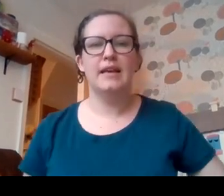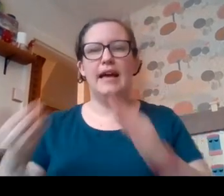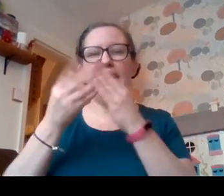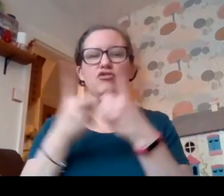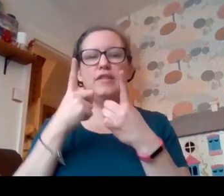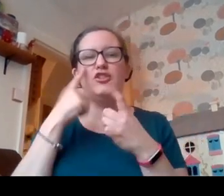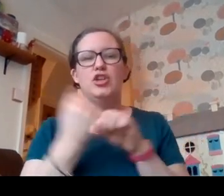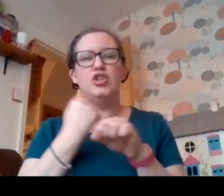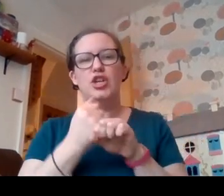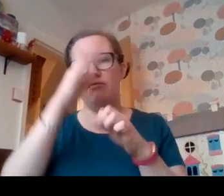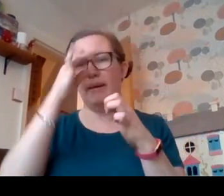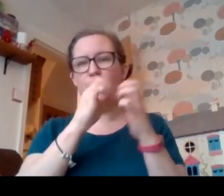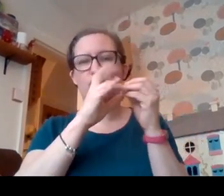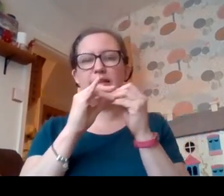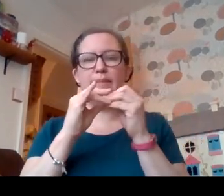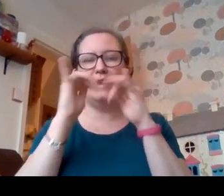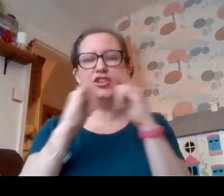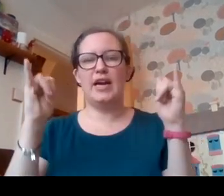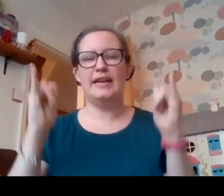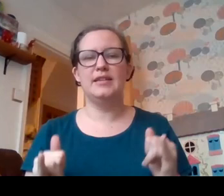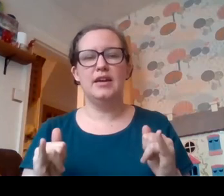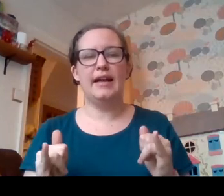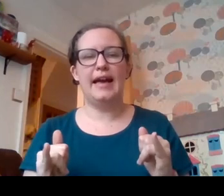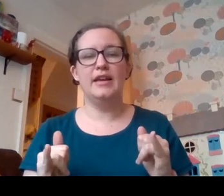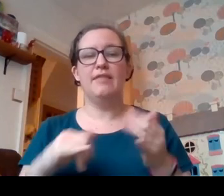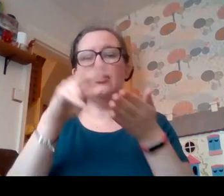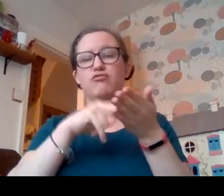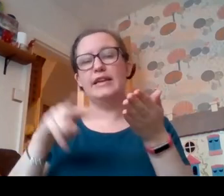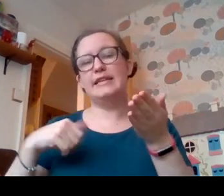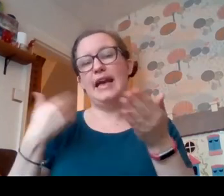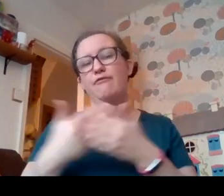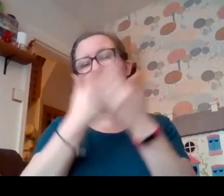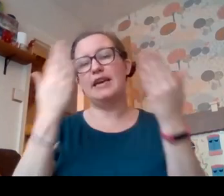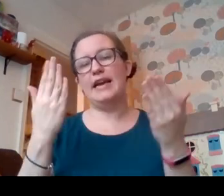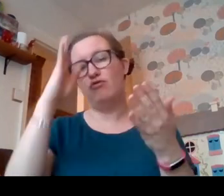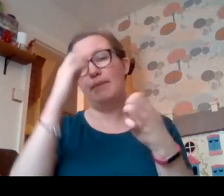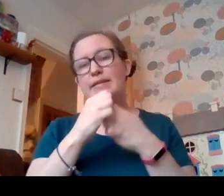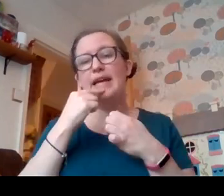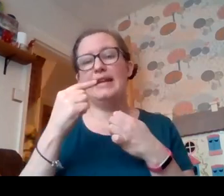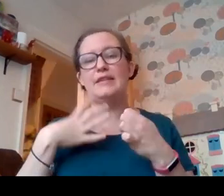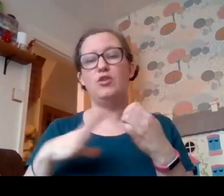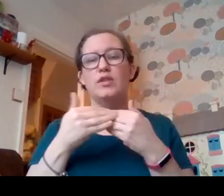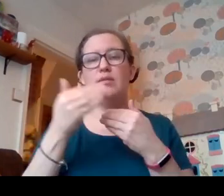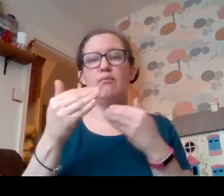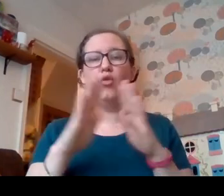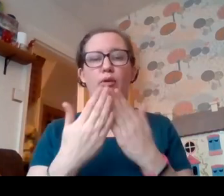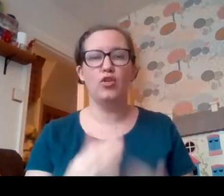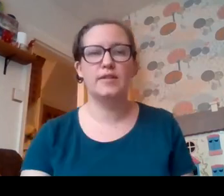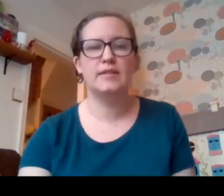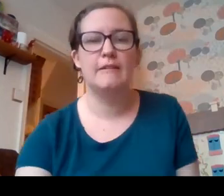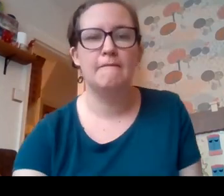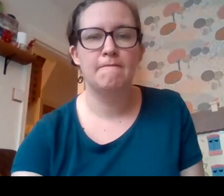Okay, extra things you can do. Remember, you've got spelling shed. Okay, there's reading every day. Remember to tell us if you want some